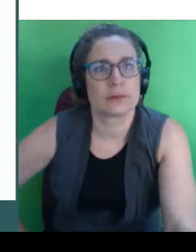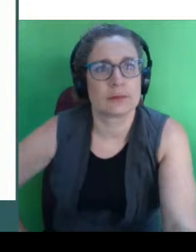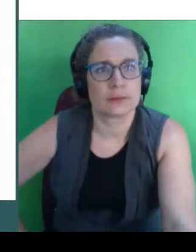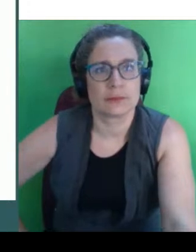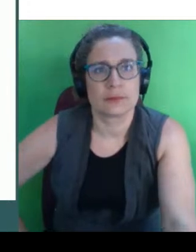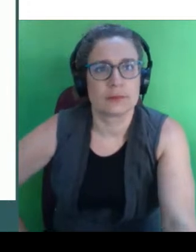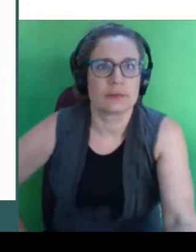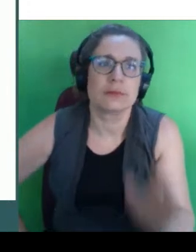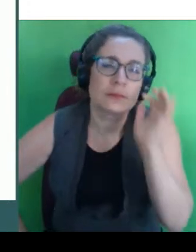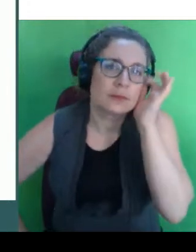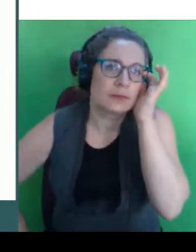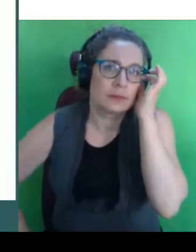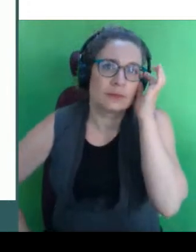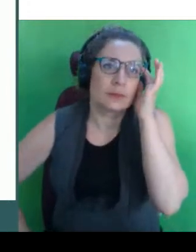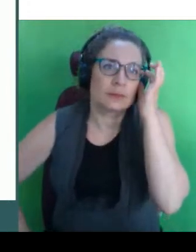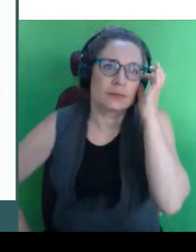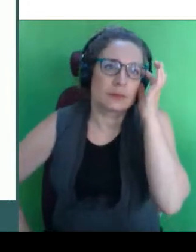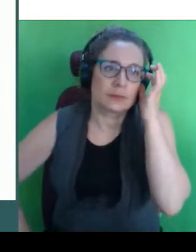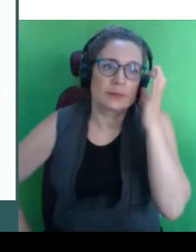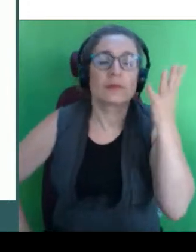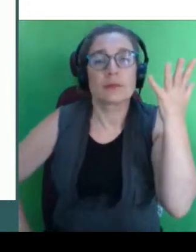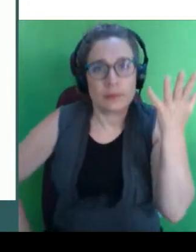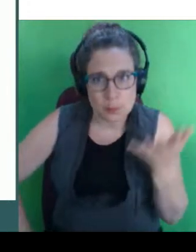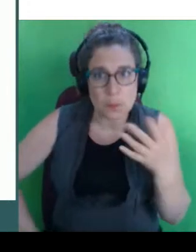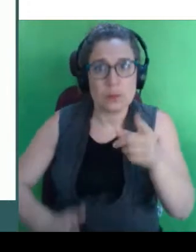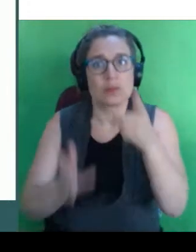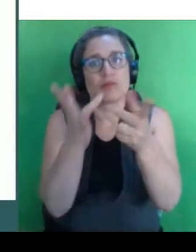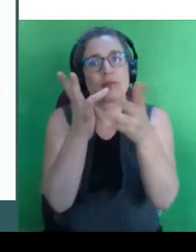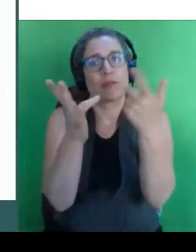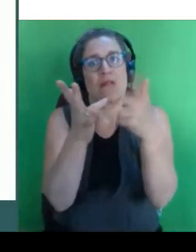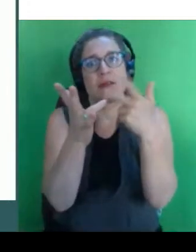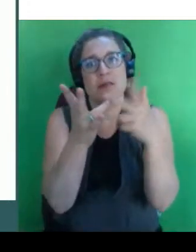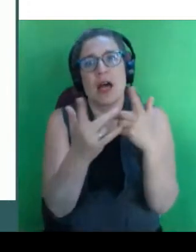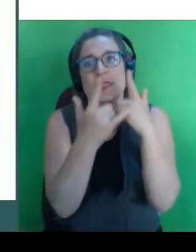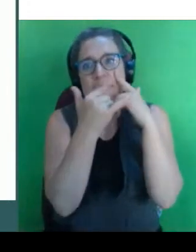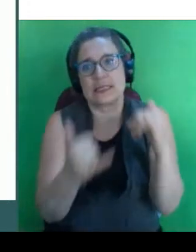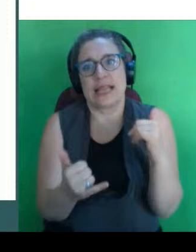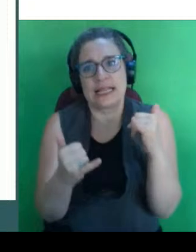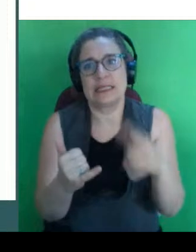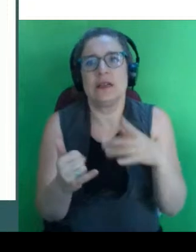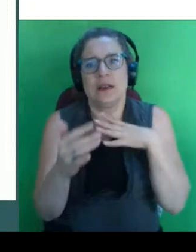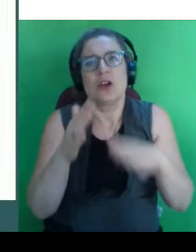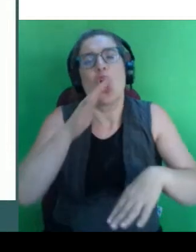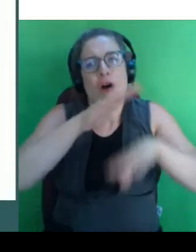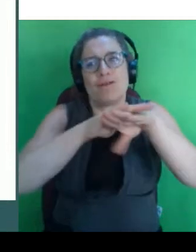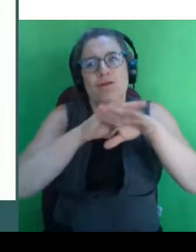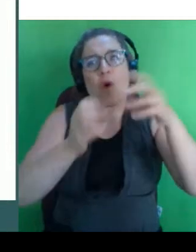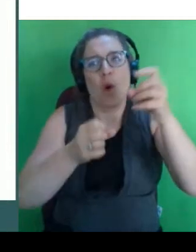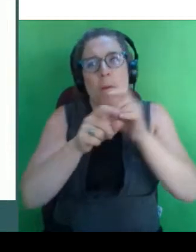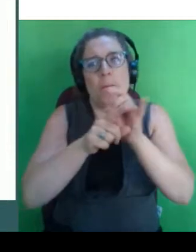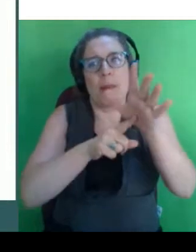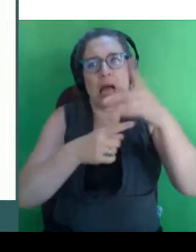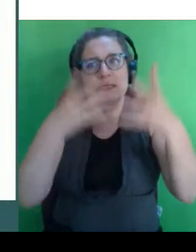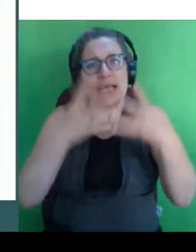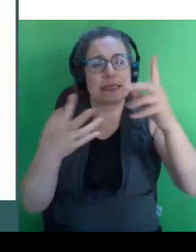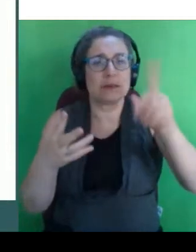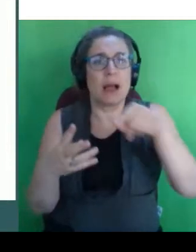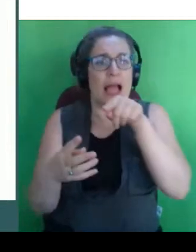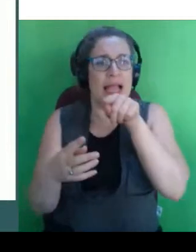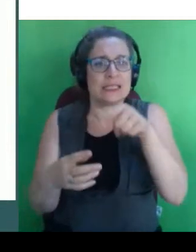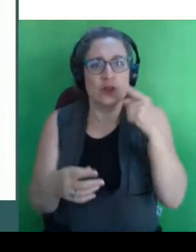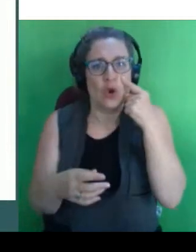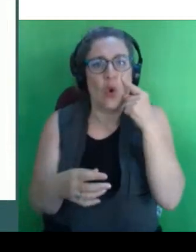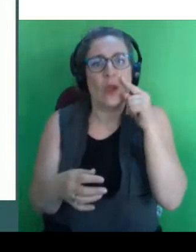So then another test, obviously as part of a full blood count, is looking at eosinophil levels. And in terms